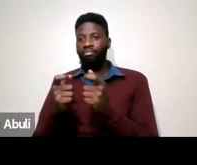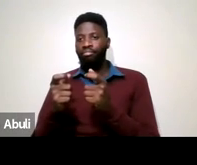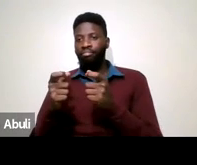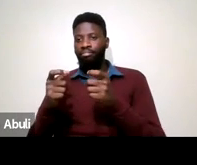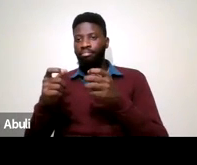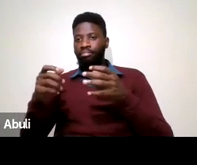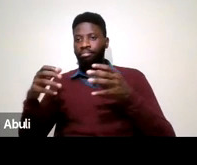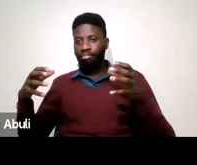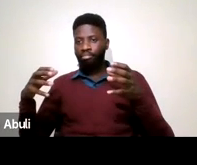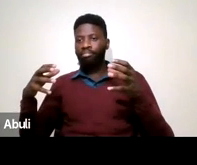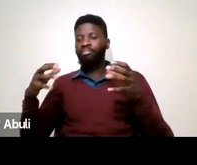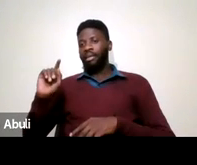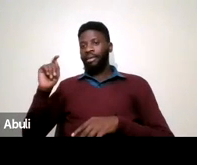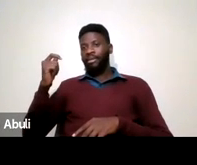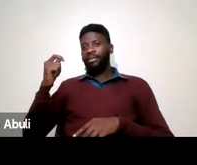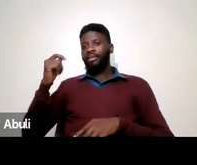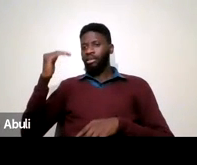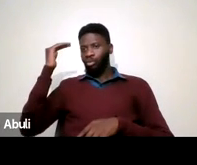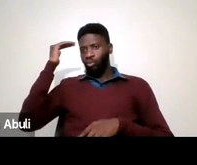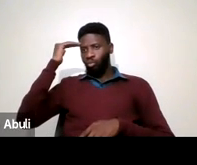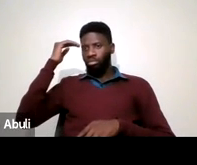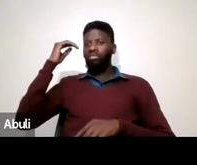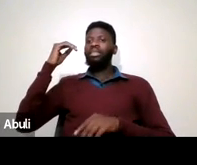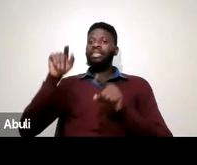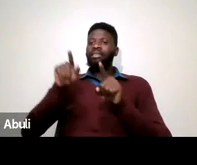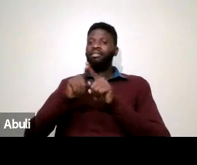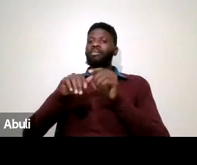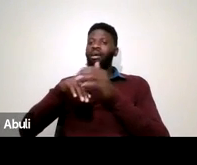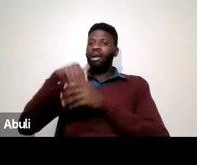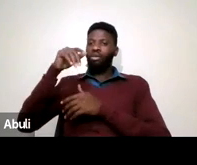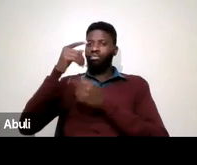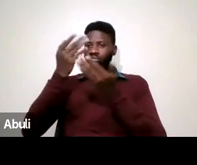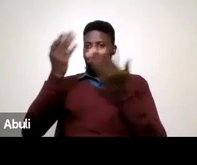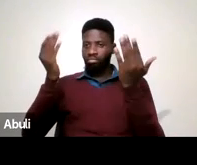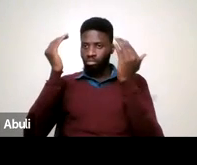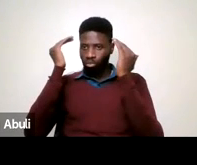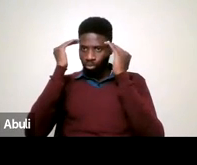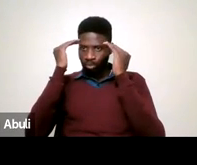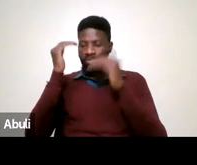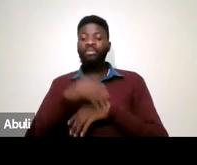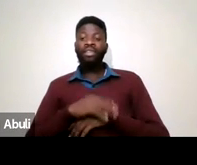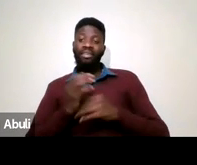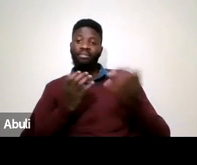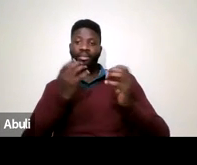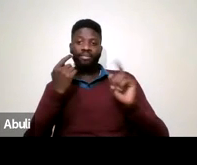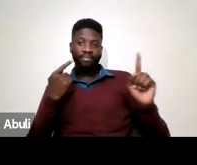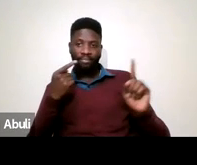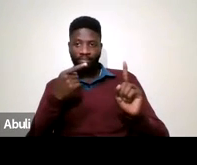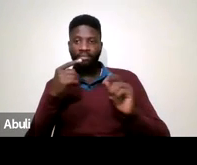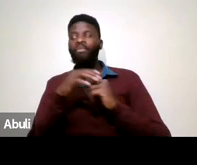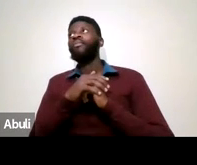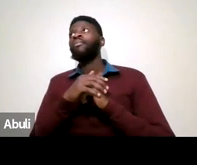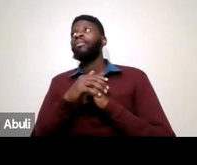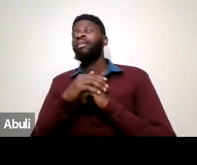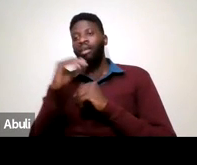and beyond. So that's also my business goal. And my educational goals, as I'm